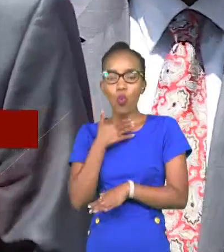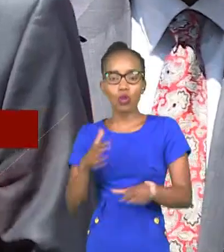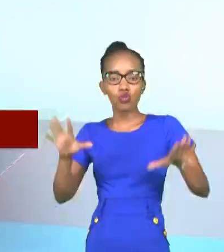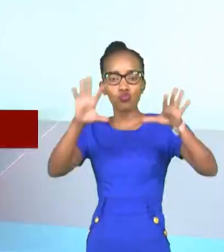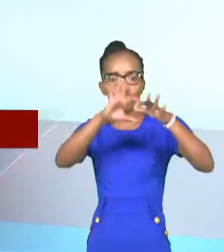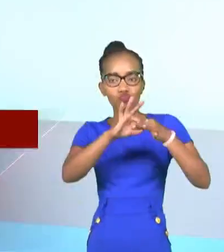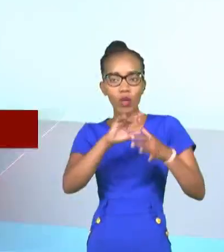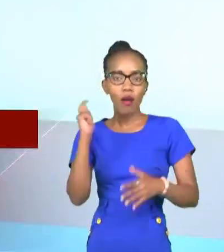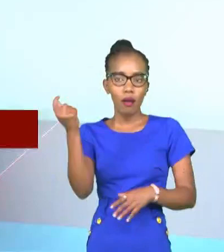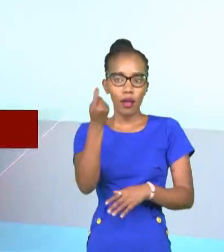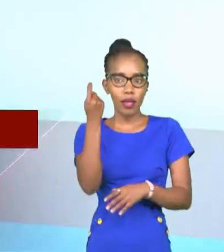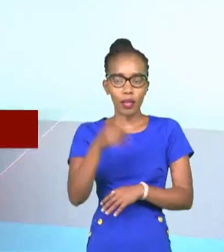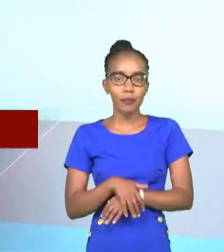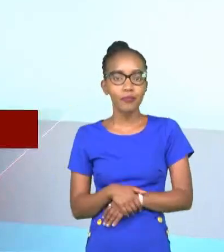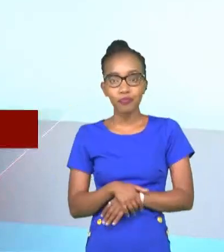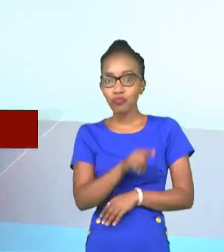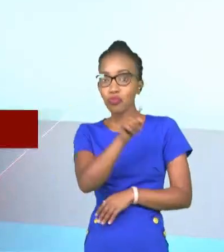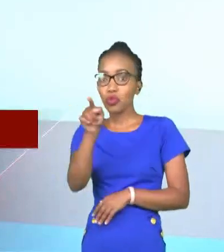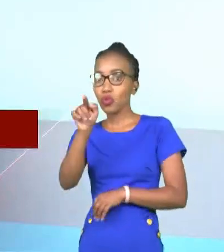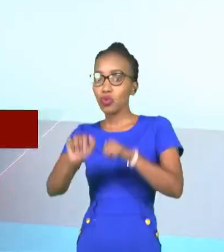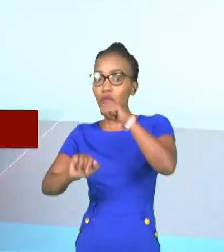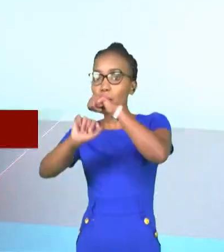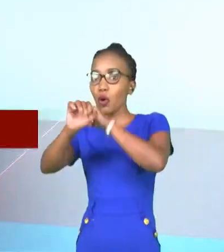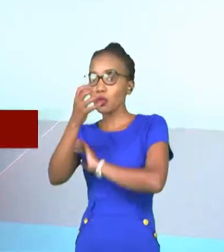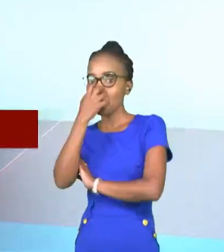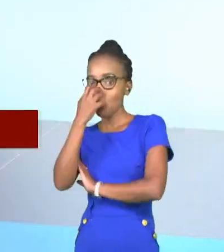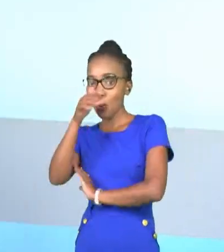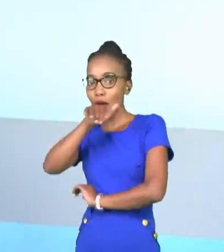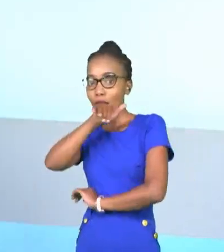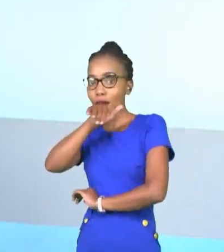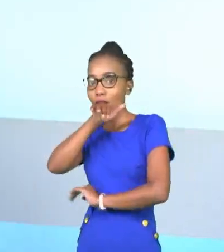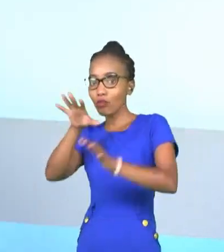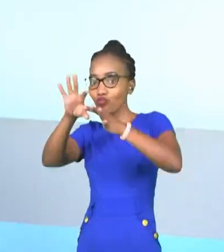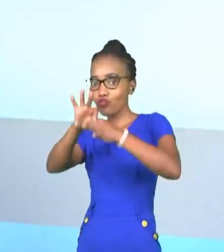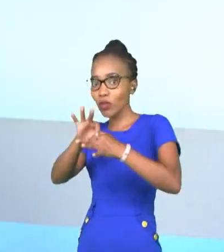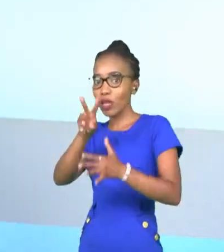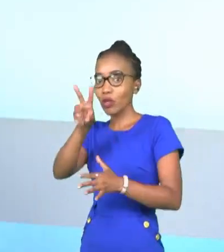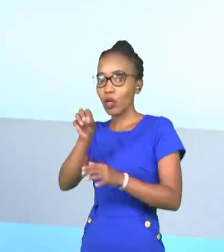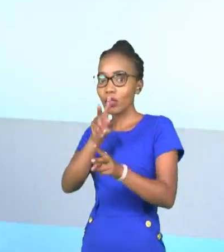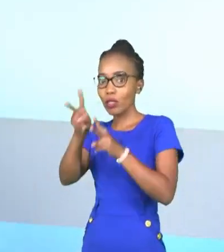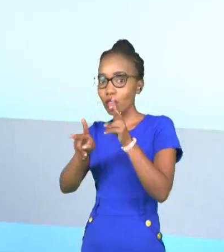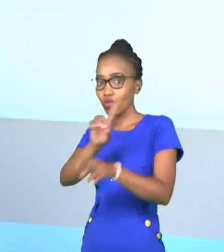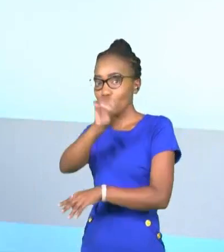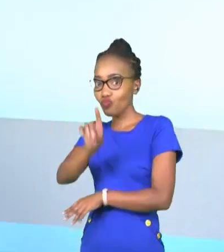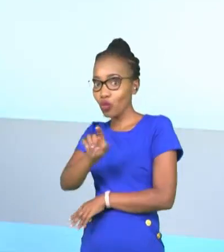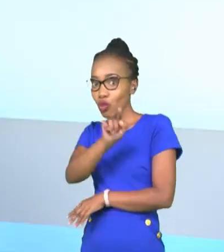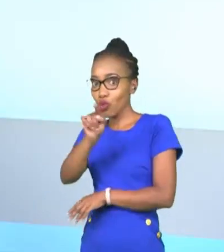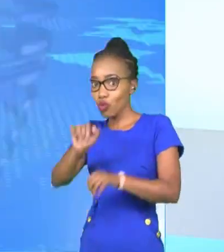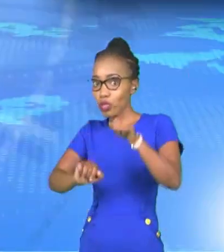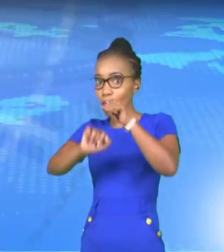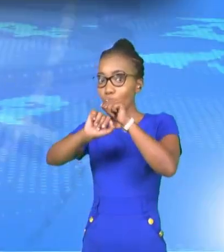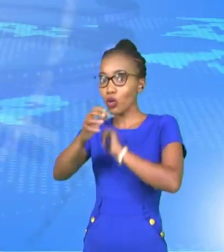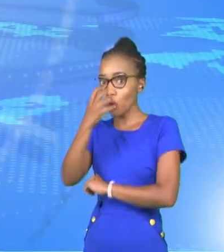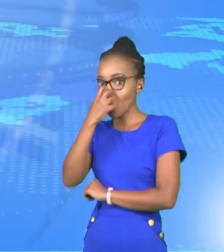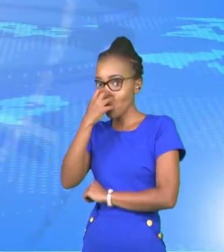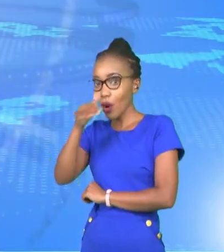on board. Would you support a Ruto-Raila Alliance come 2022? Would you support a Ruto-Raila